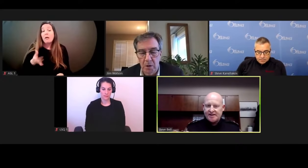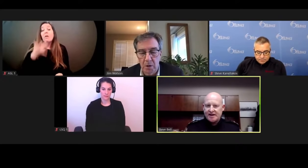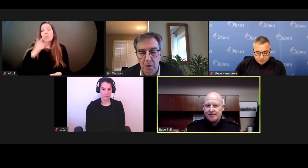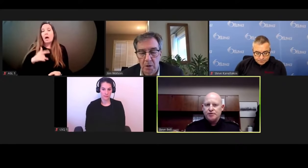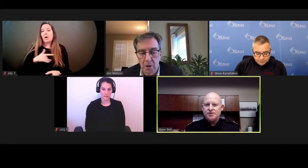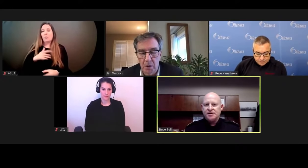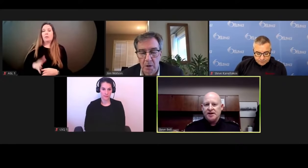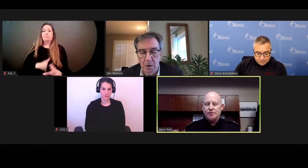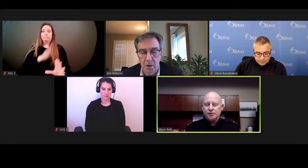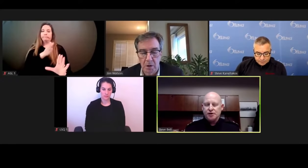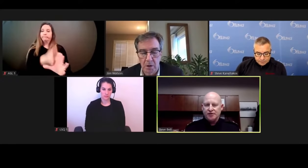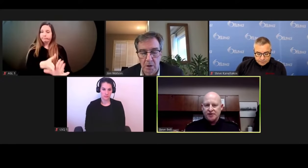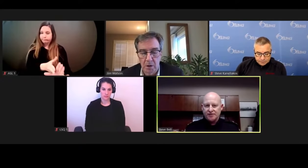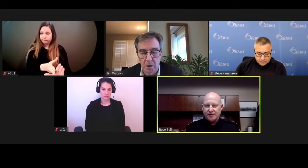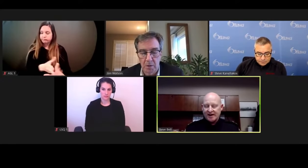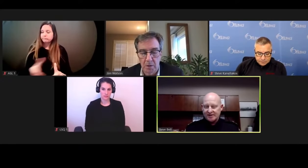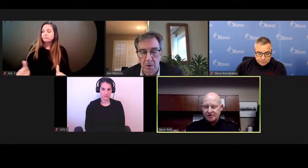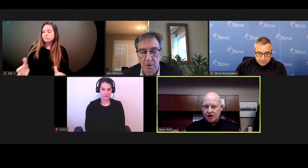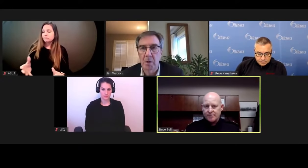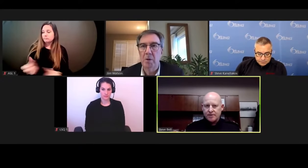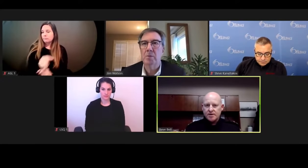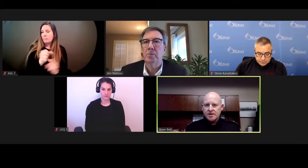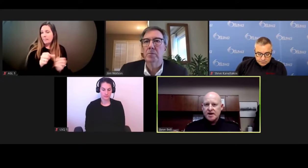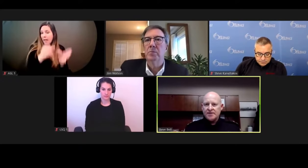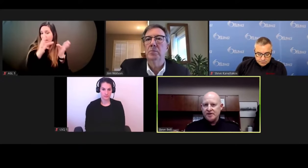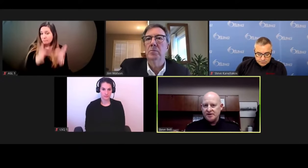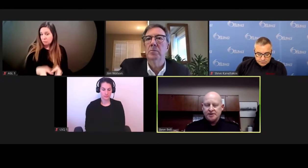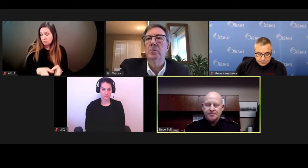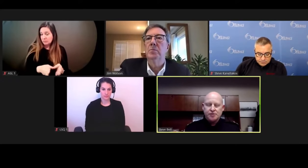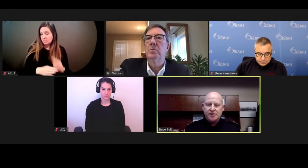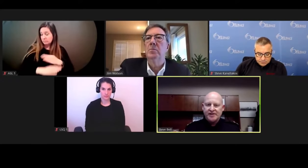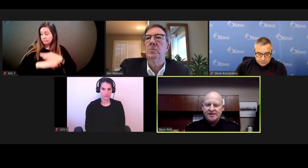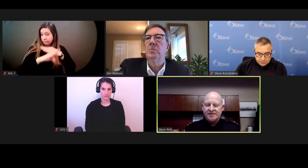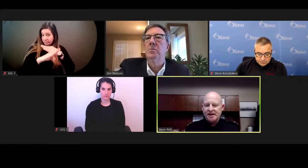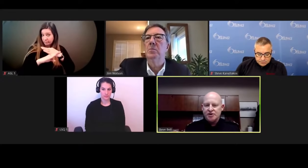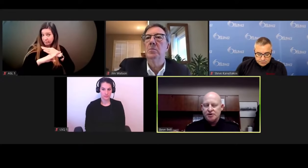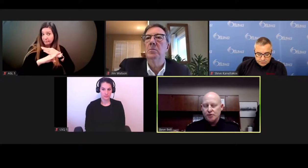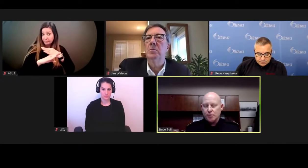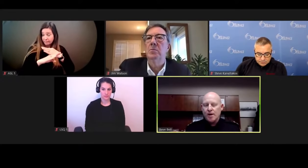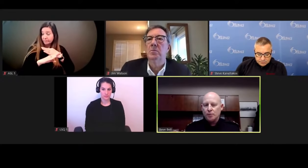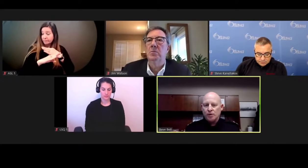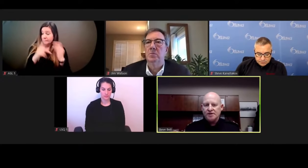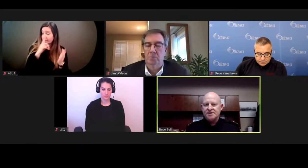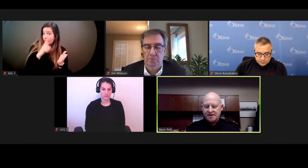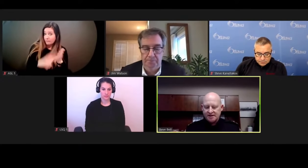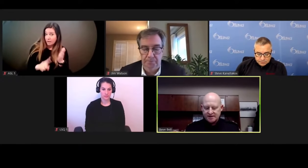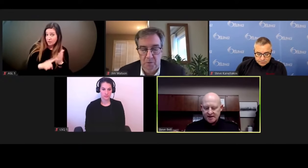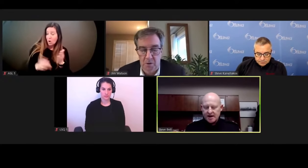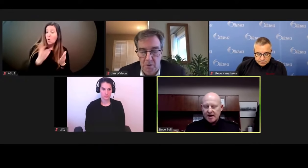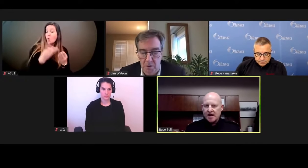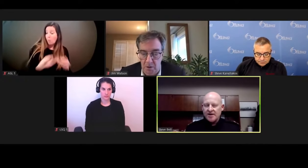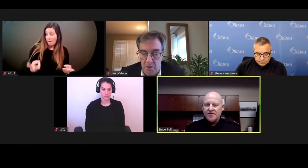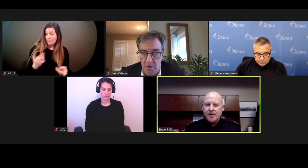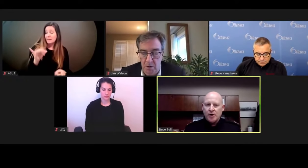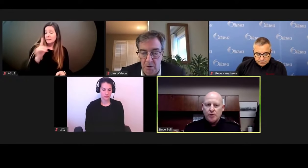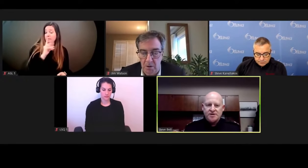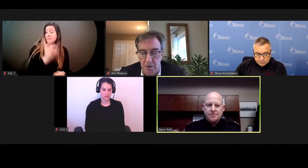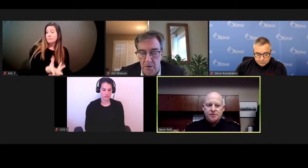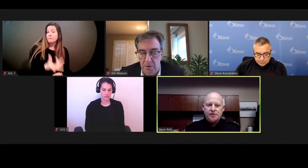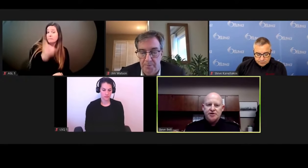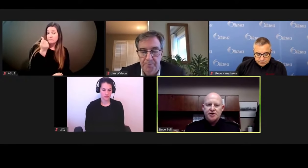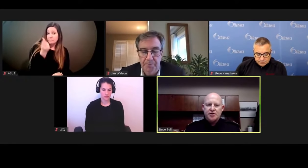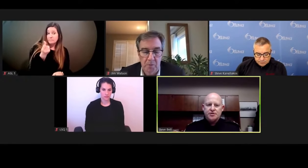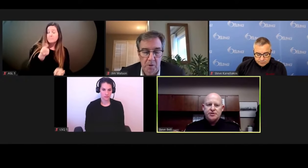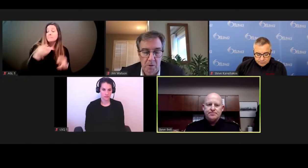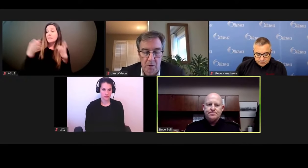intercede that person, and as a result of that stop and the subsequent investigation, a weapon was seized and the male was